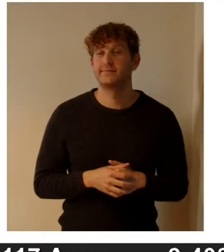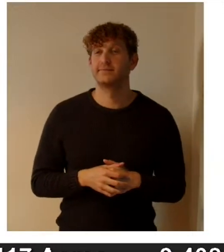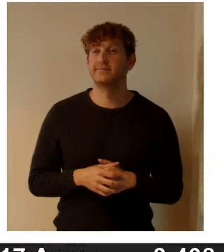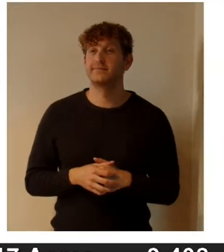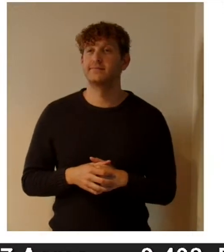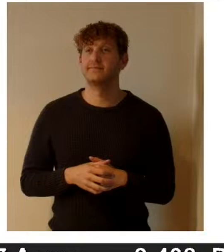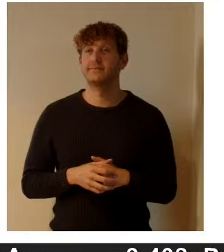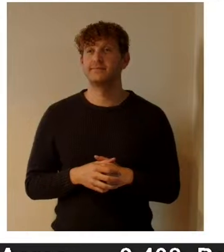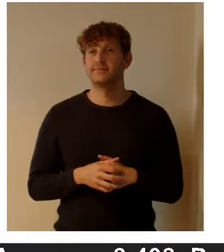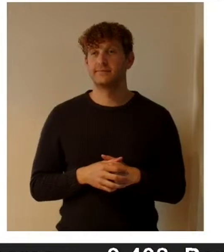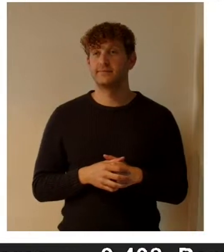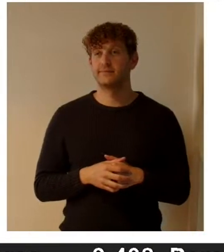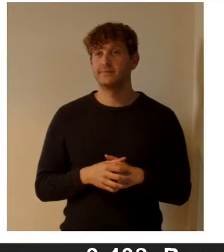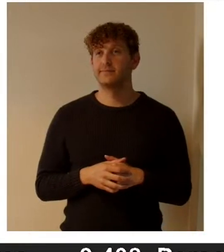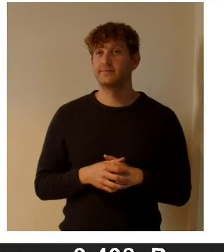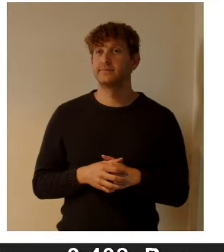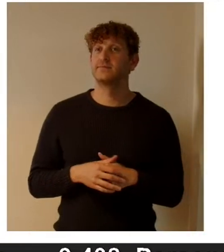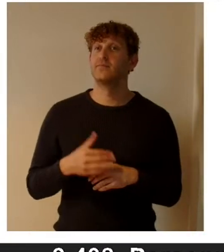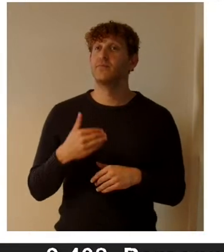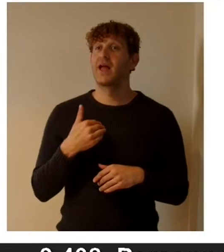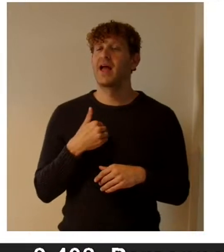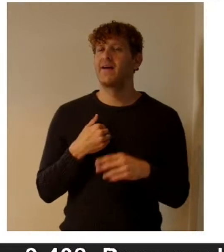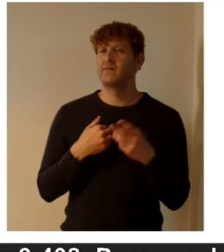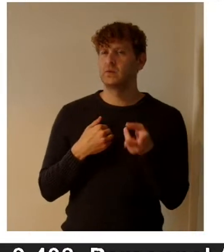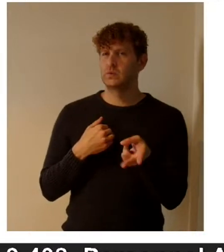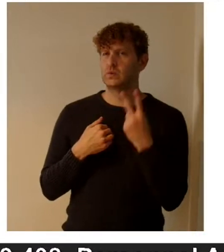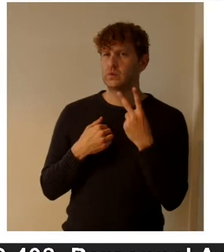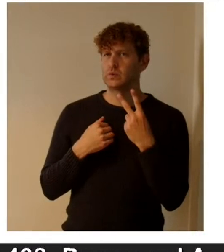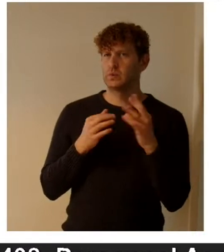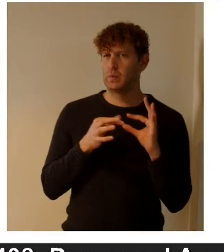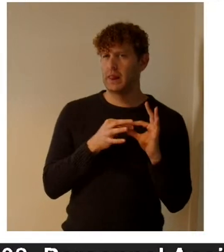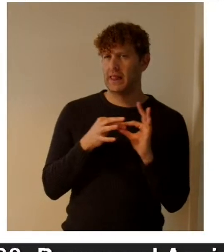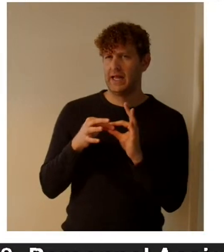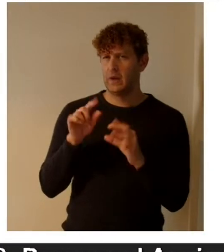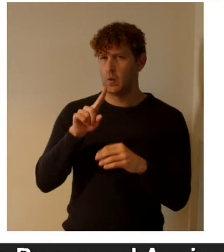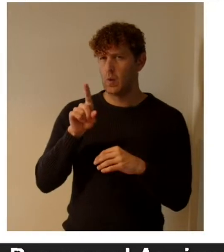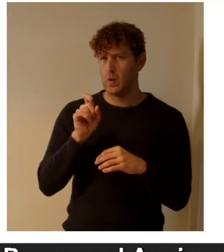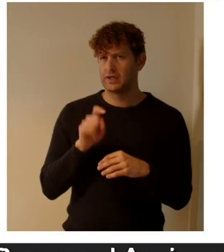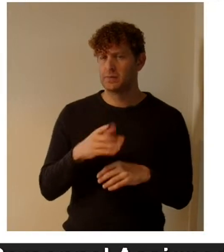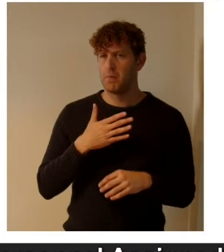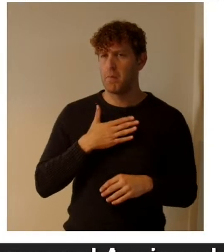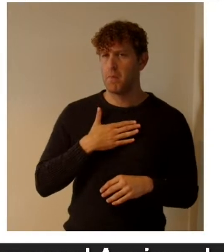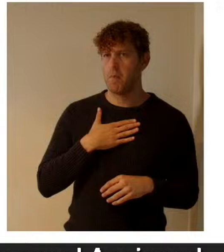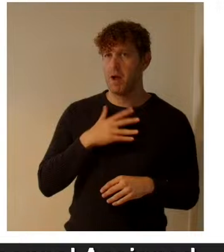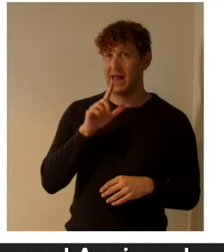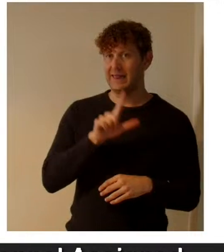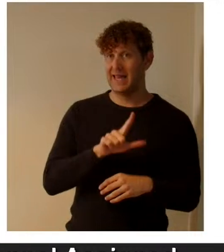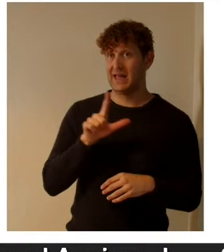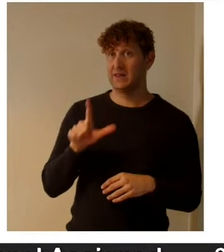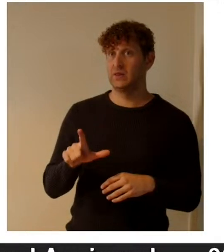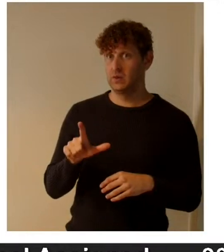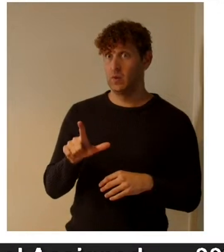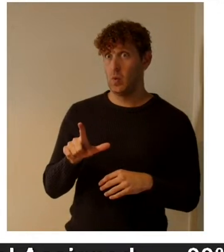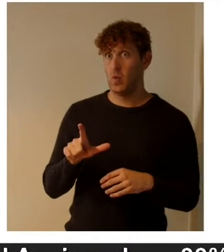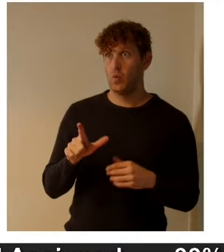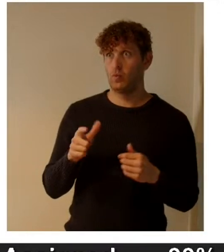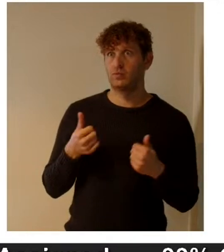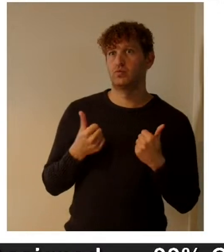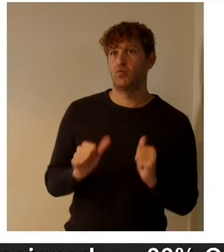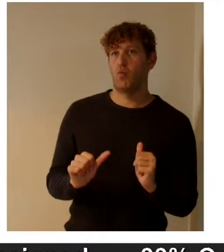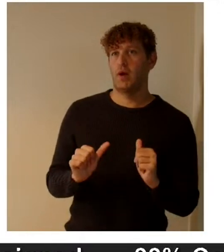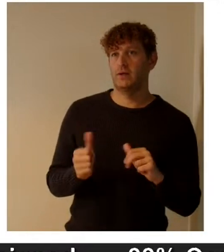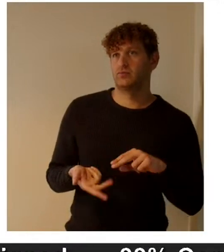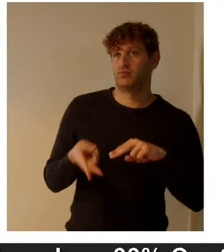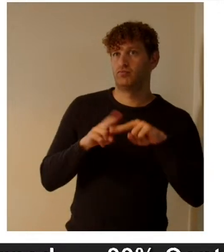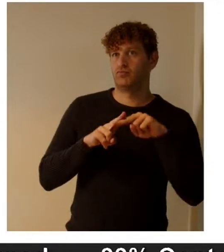Thank you. I have two related questions. One, my landlord is trying to raise my rent. What can I do? And who can I